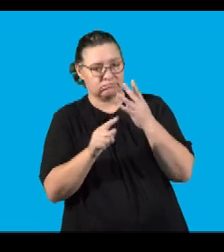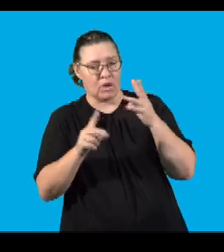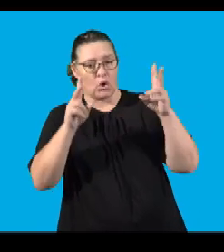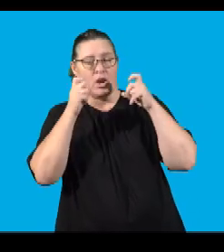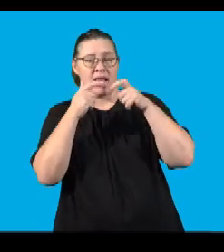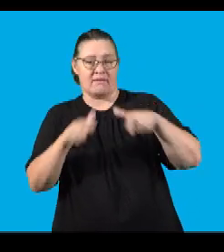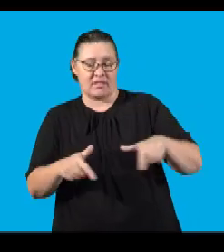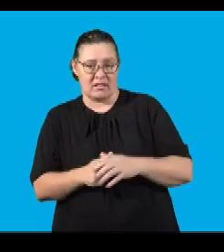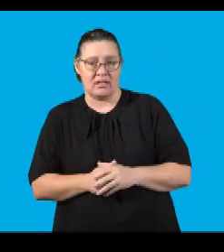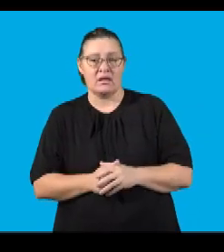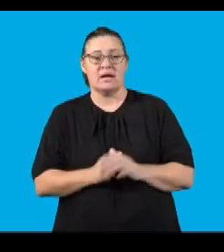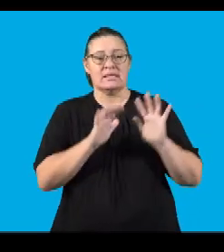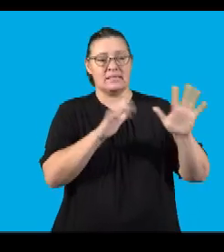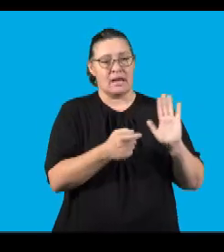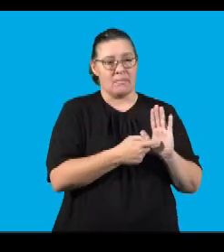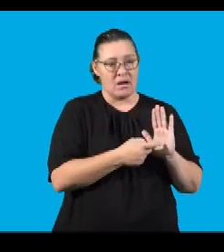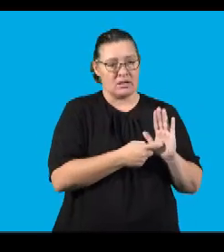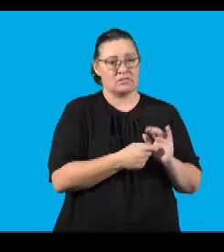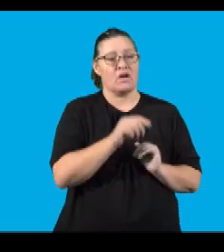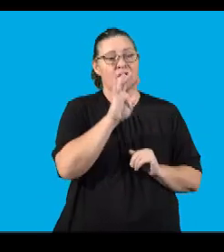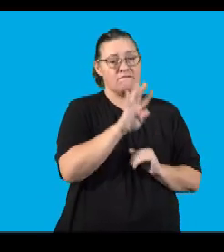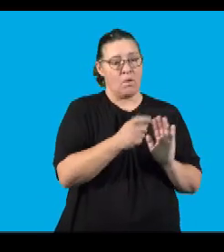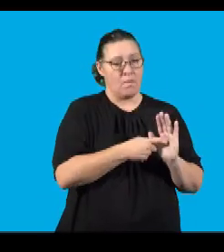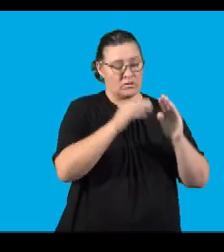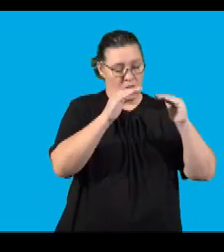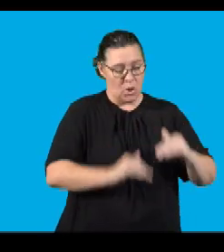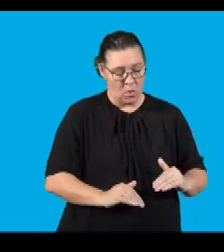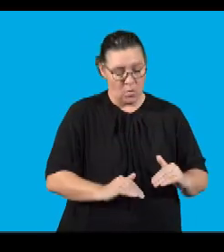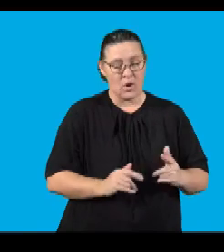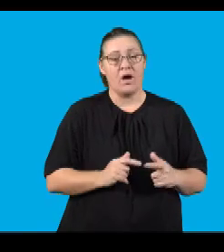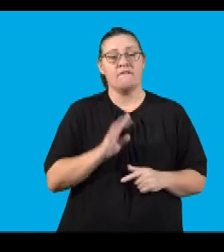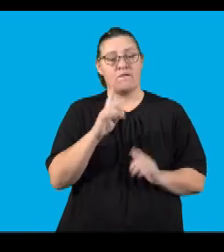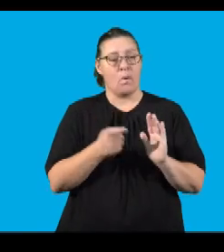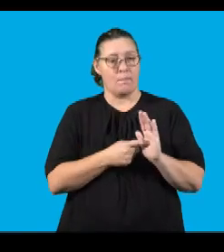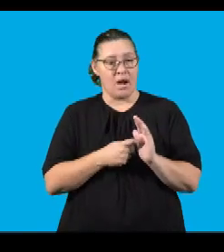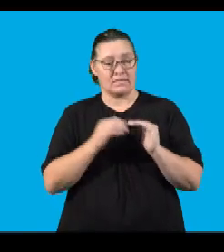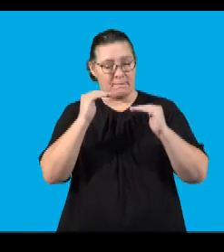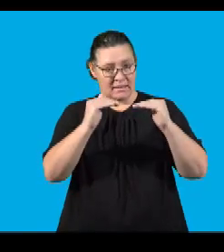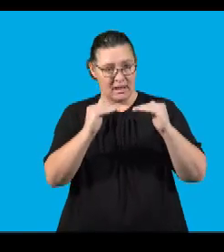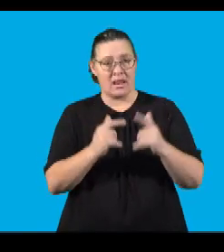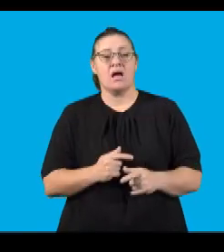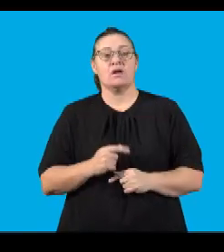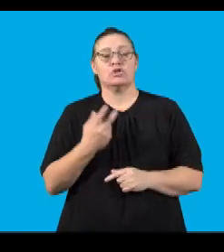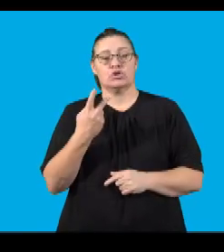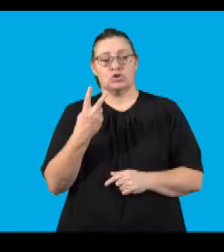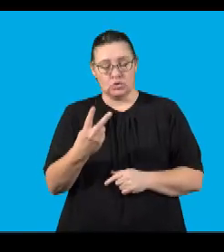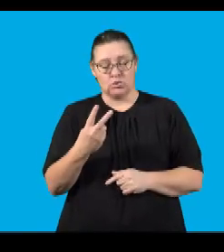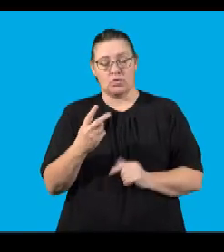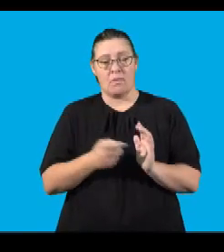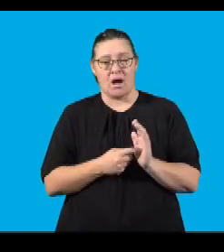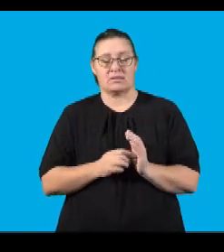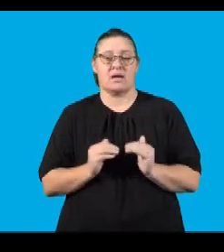cognitive levels. It's a total of 10 marks, so 4 marks lower order, 4 marks middle order, and 2 marks